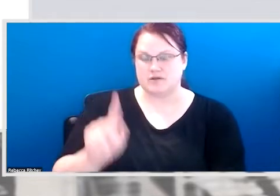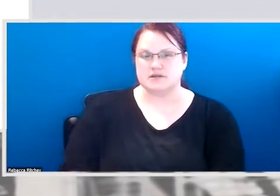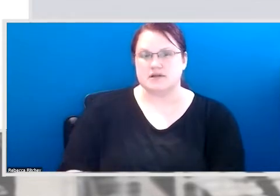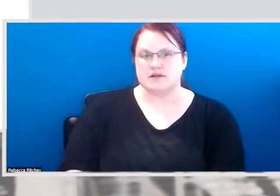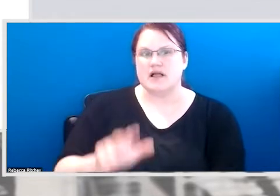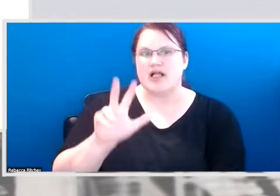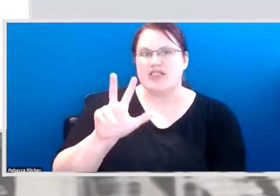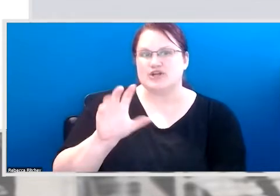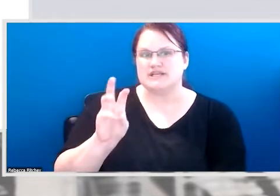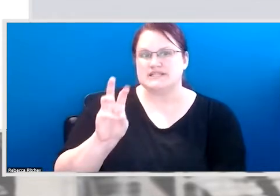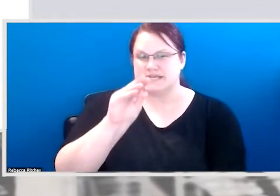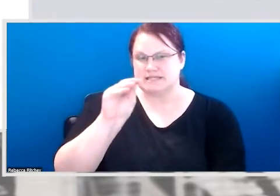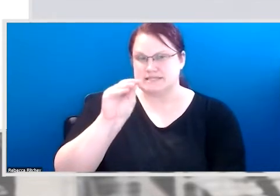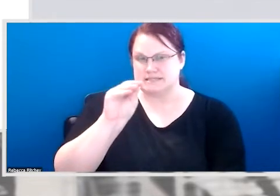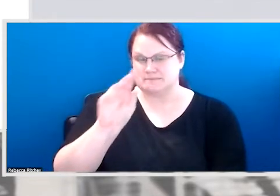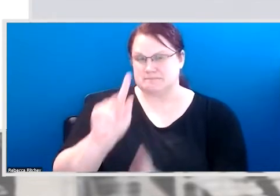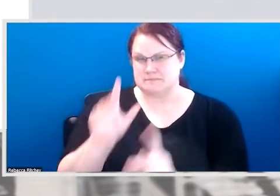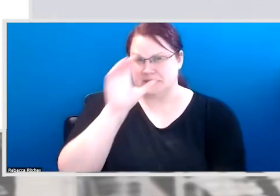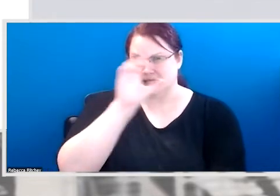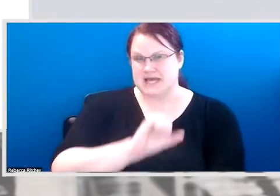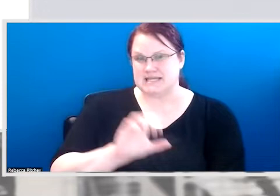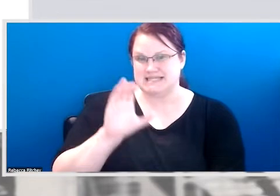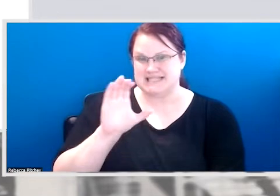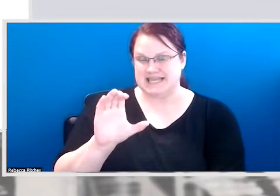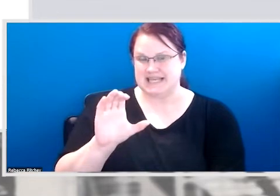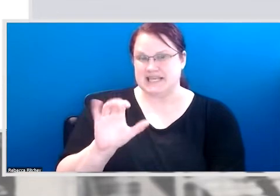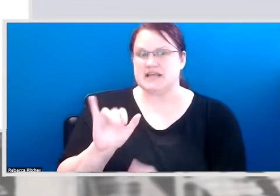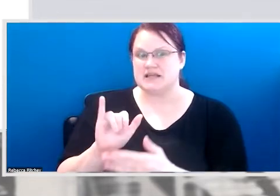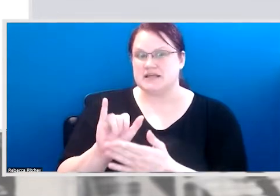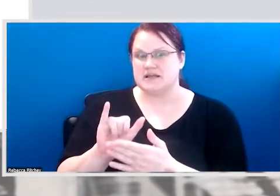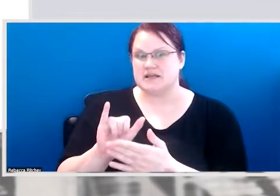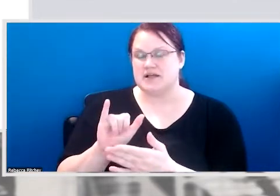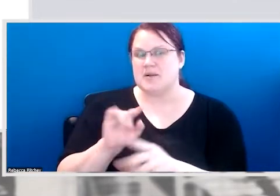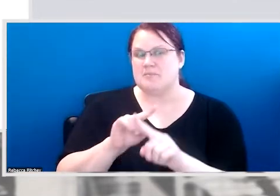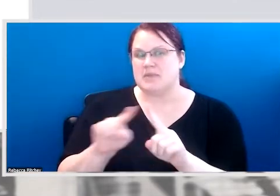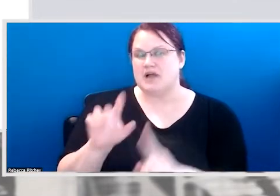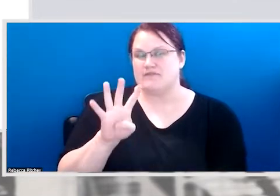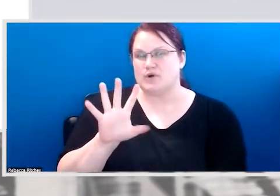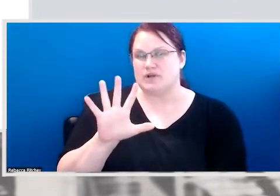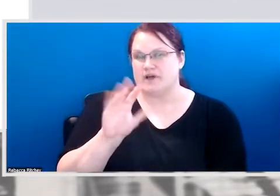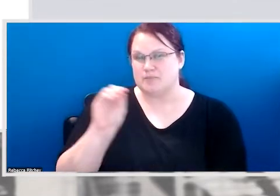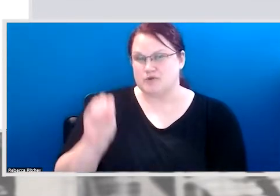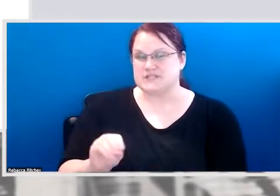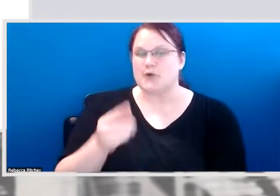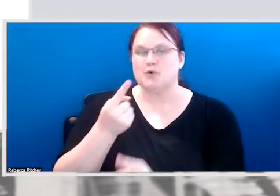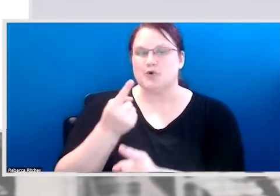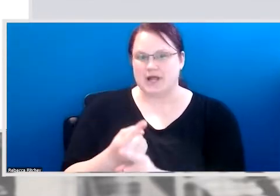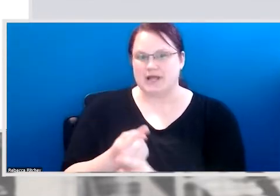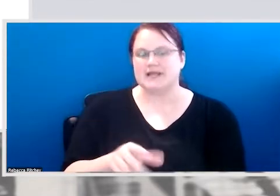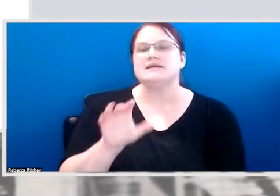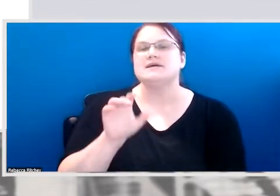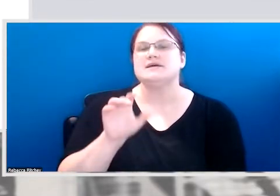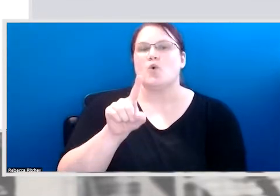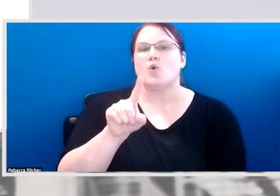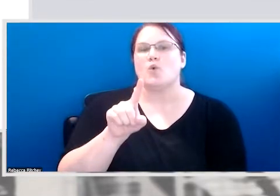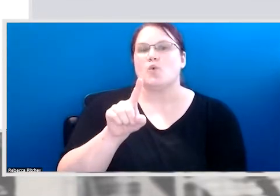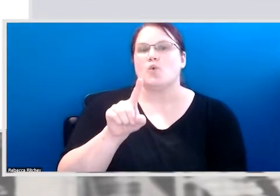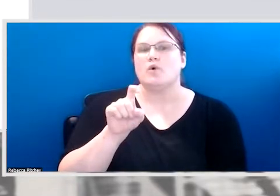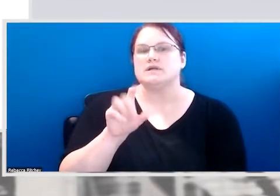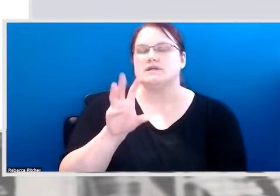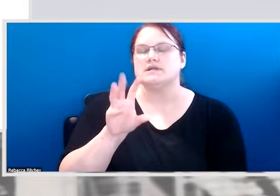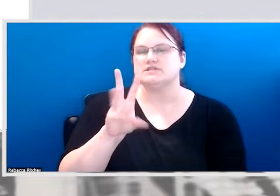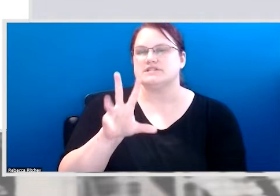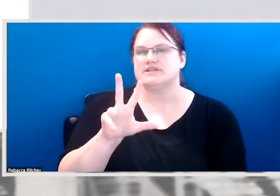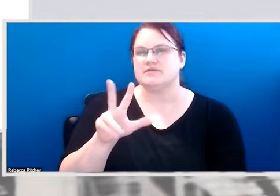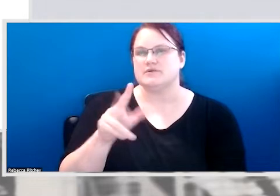36% of people guessed C, 93 parks. That's a pretty solid guess, but 45% of you got it right. It's actually 63 parks across the city